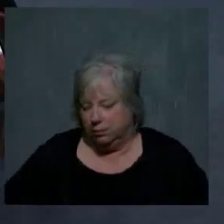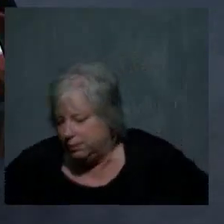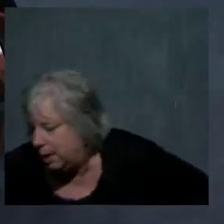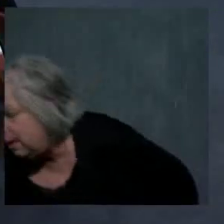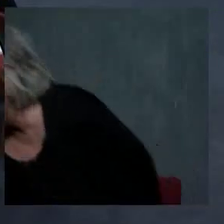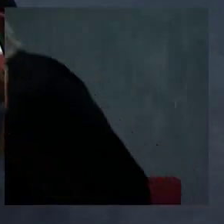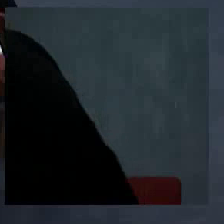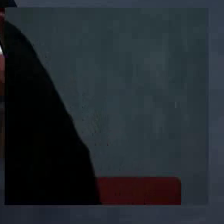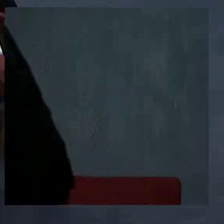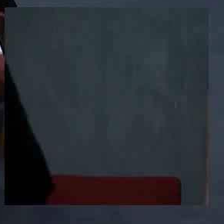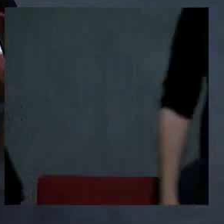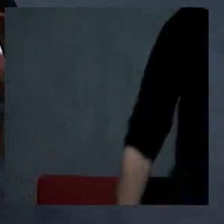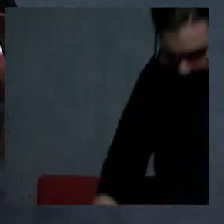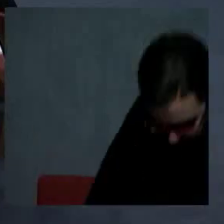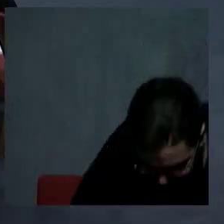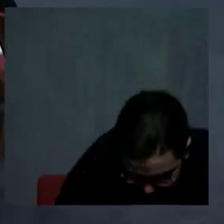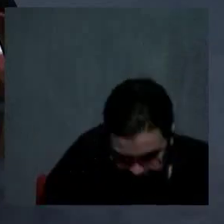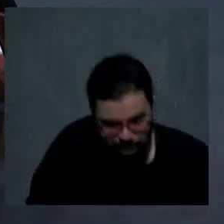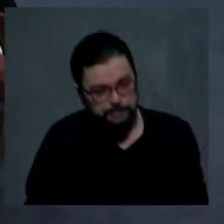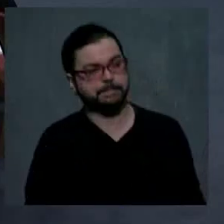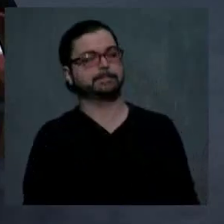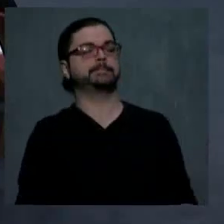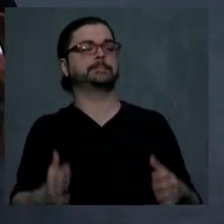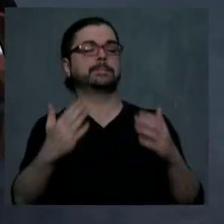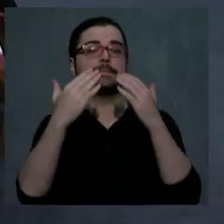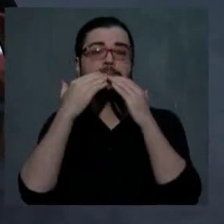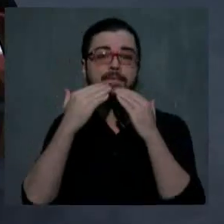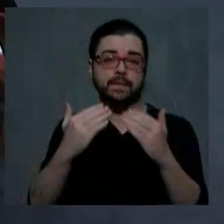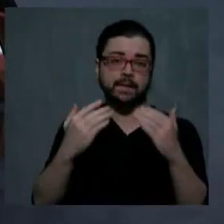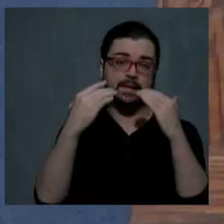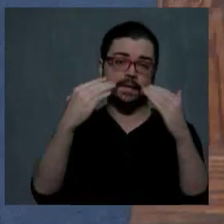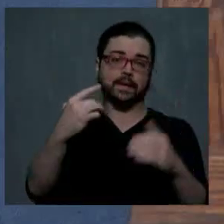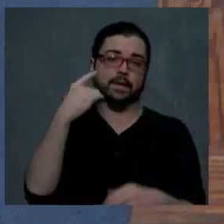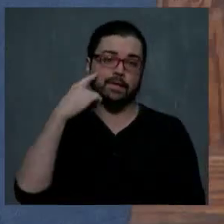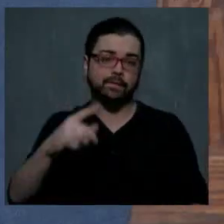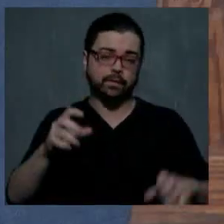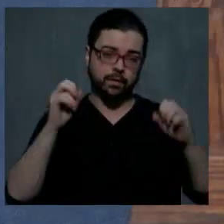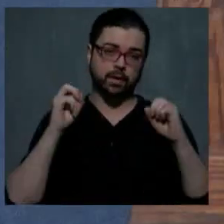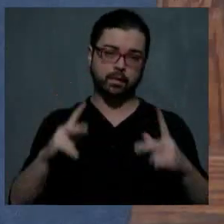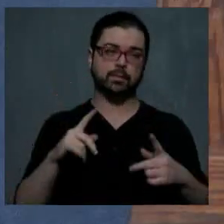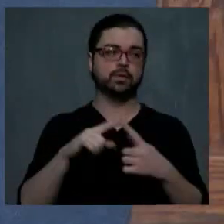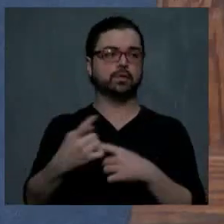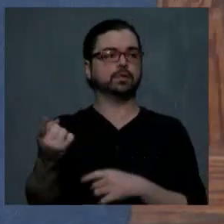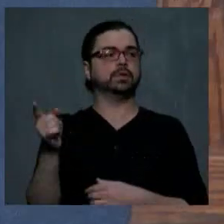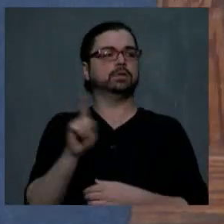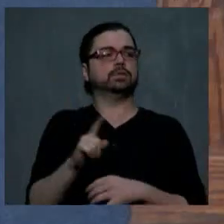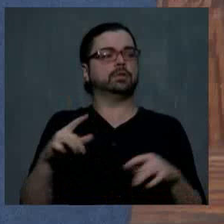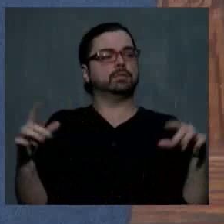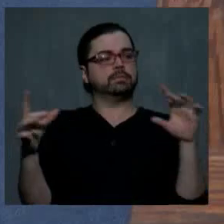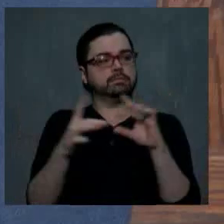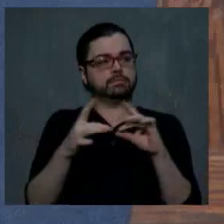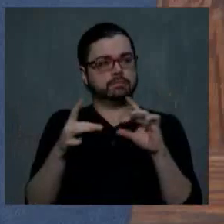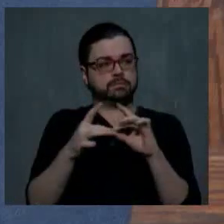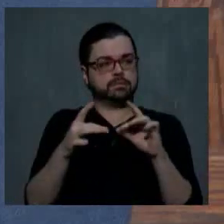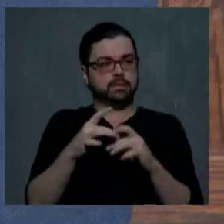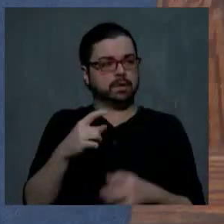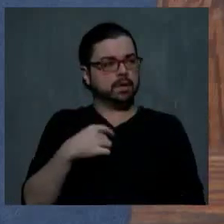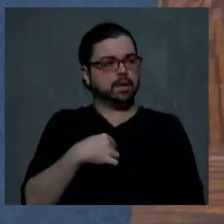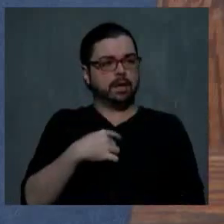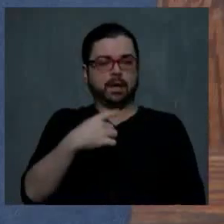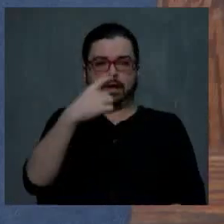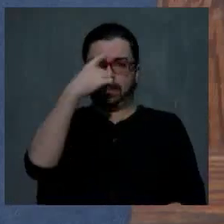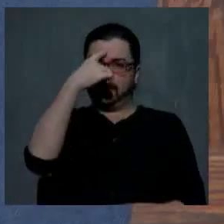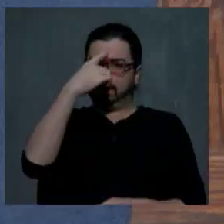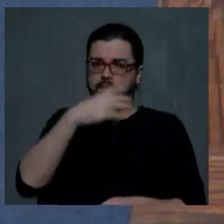Thank you for allowing me the opportunity to speak. I think I'm being run out of